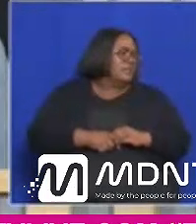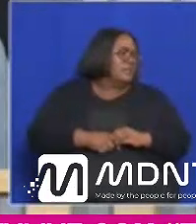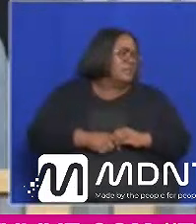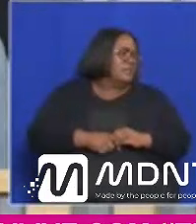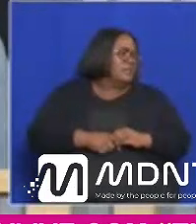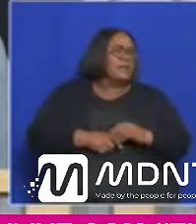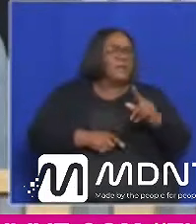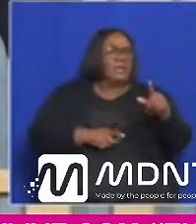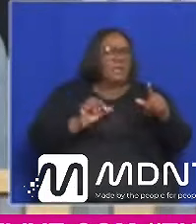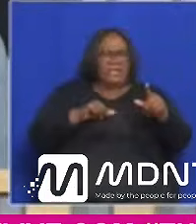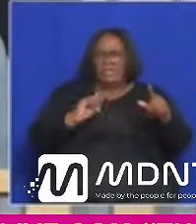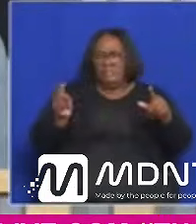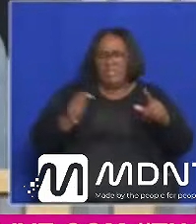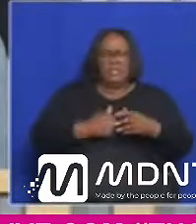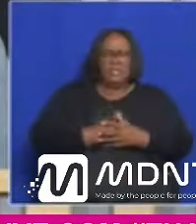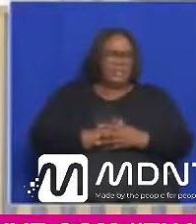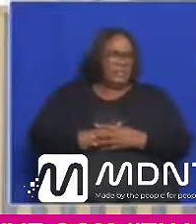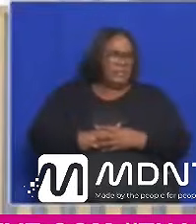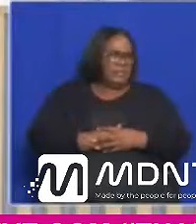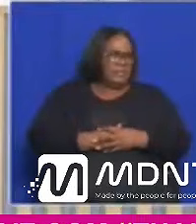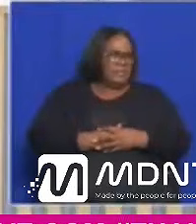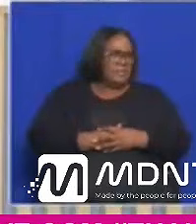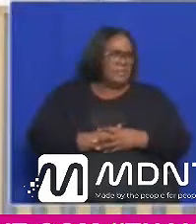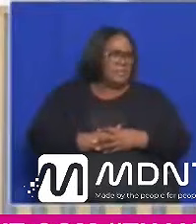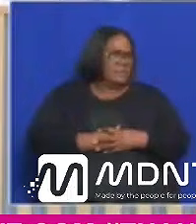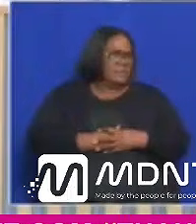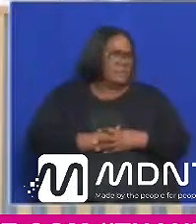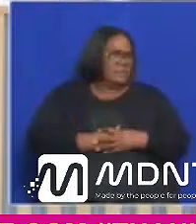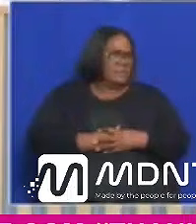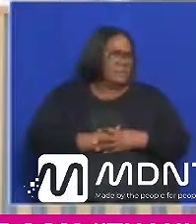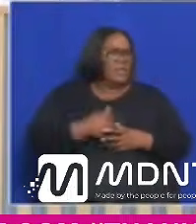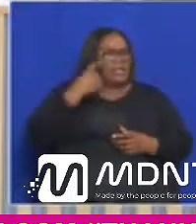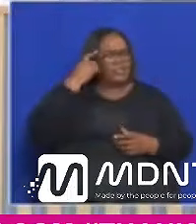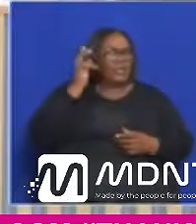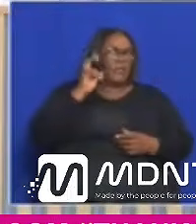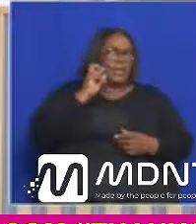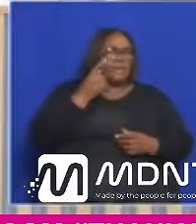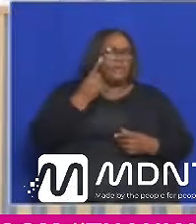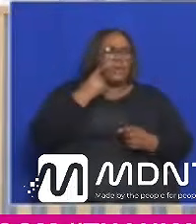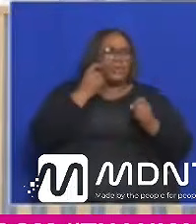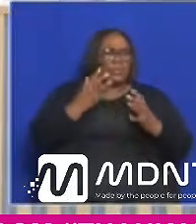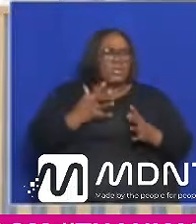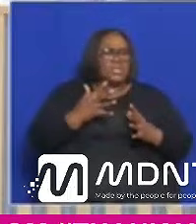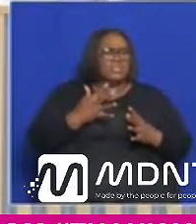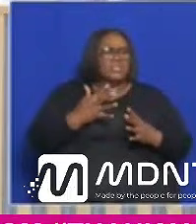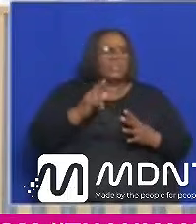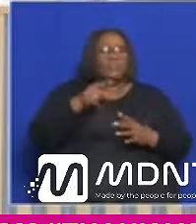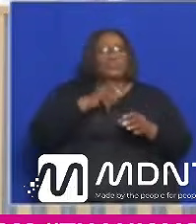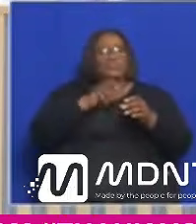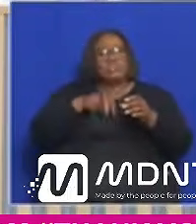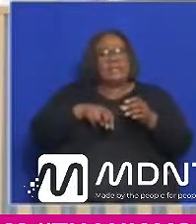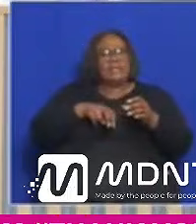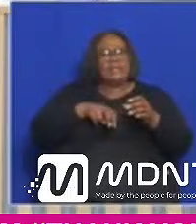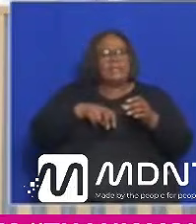did. And I think we heard from one of the witnesses that you resigned as a director of Medicare 24